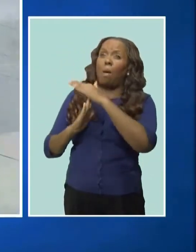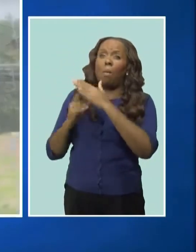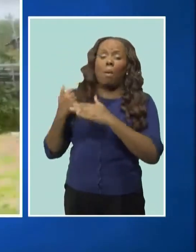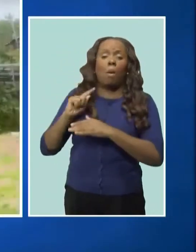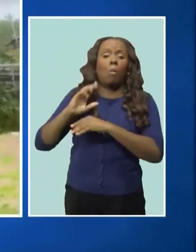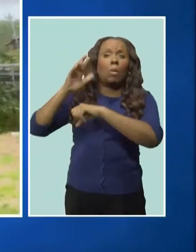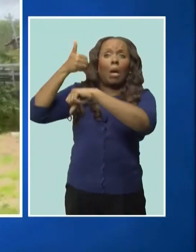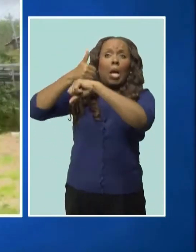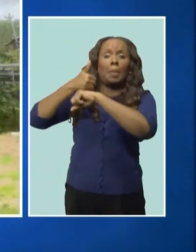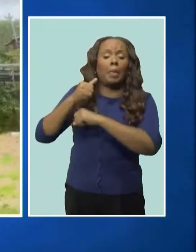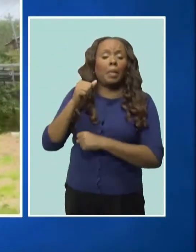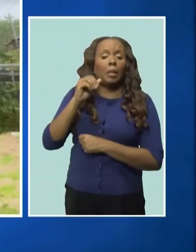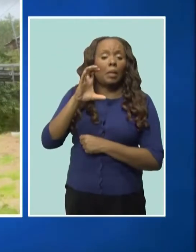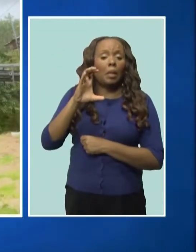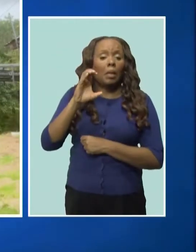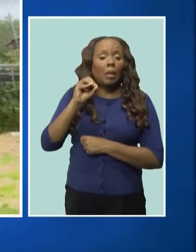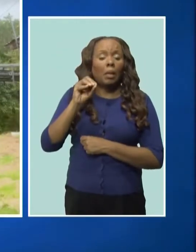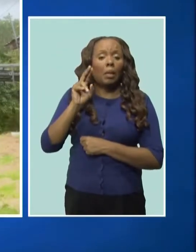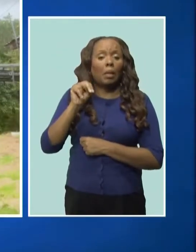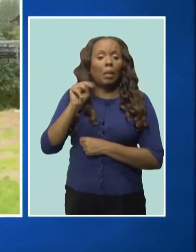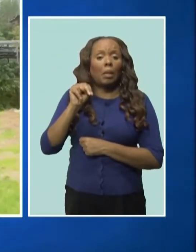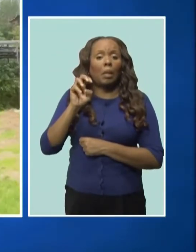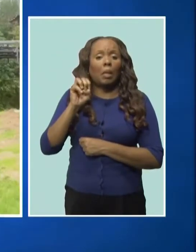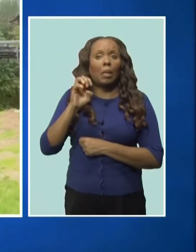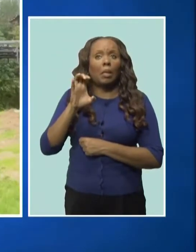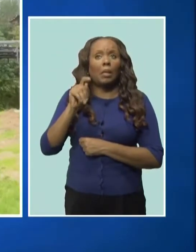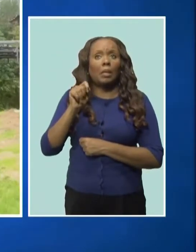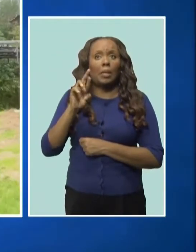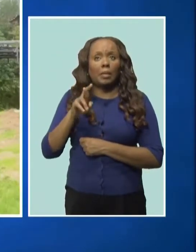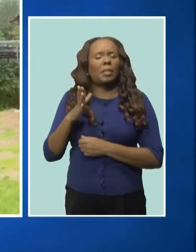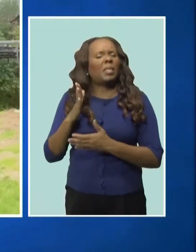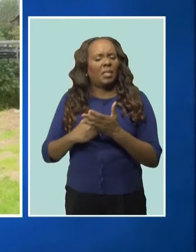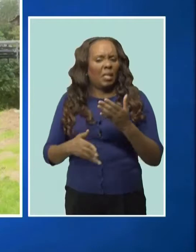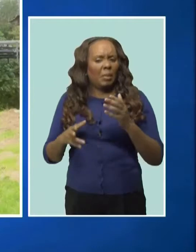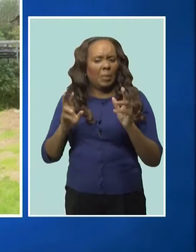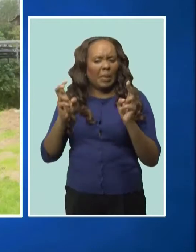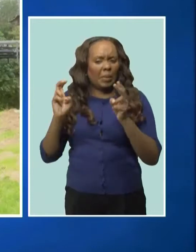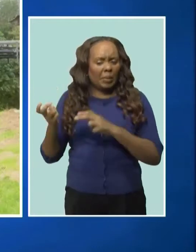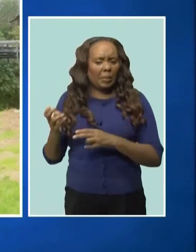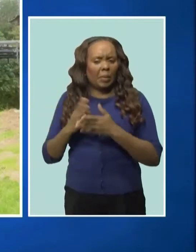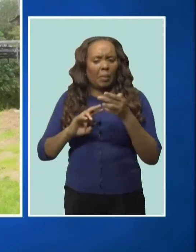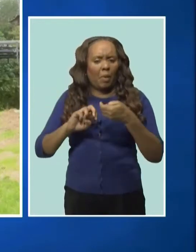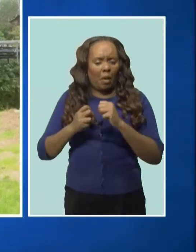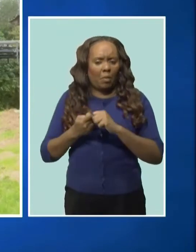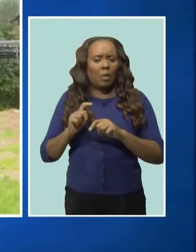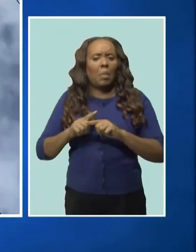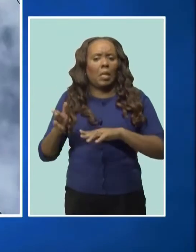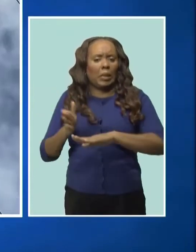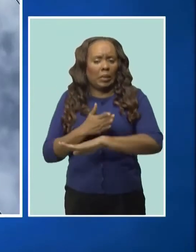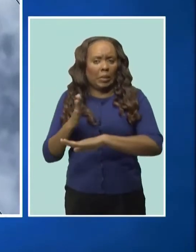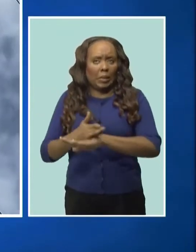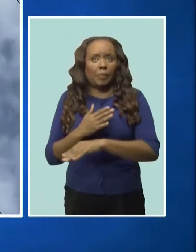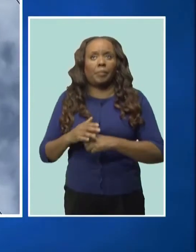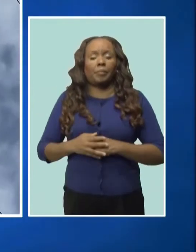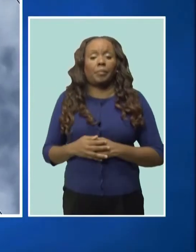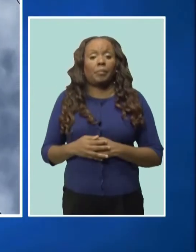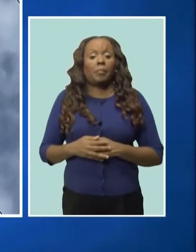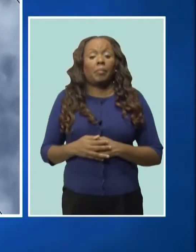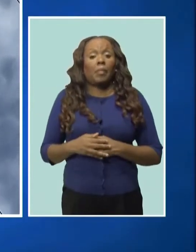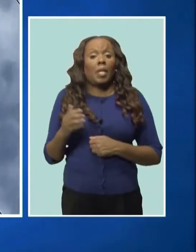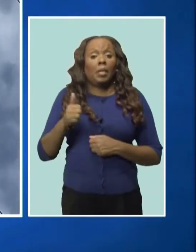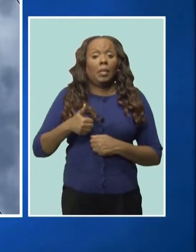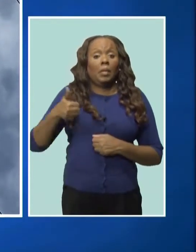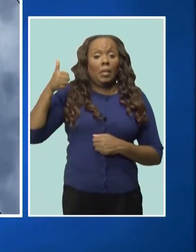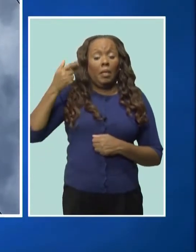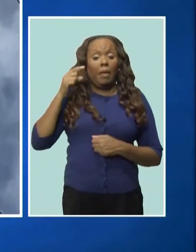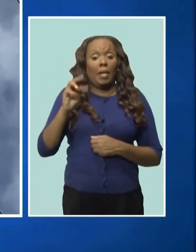there that had some issues. Chief MCTV Officer Andrew Green says that planning for the